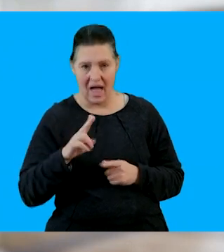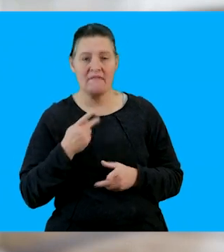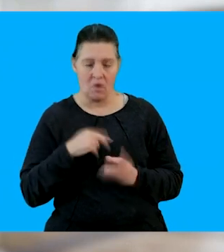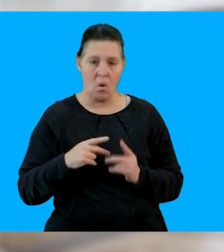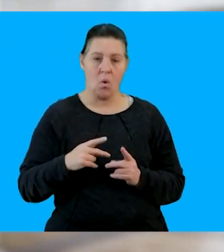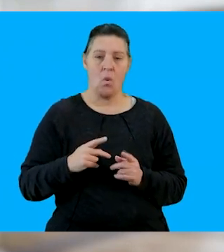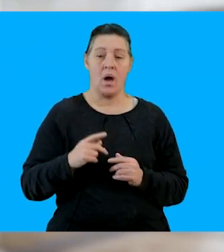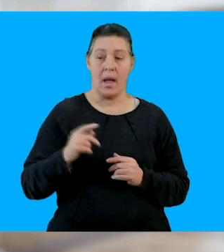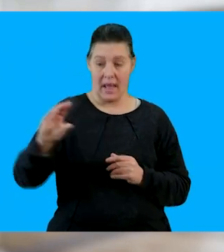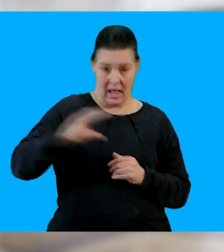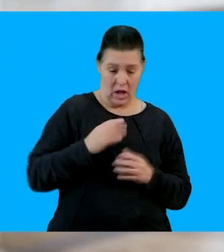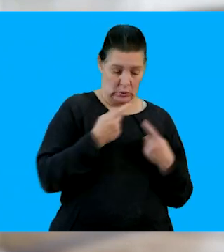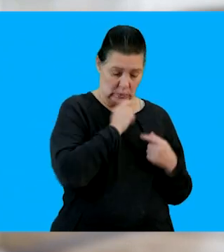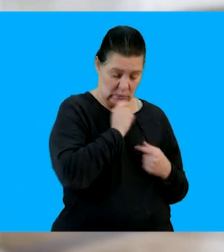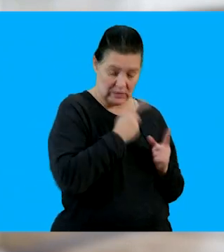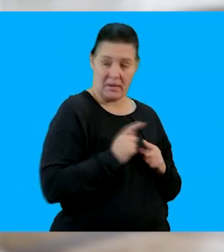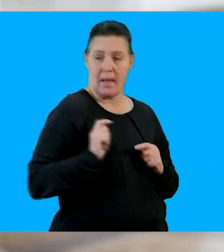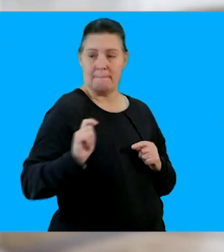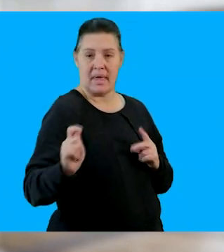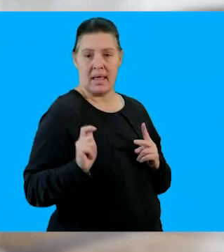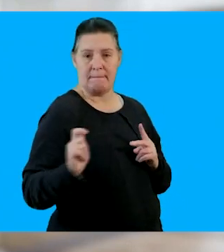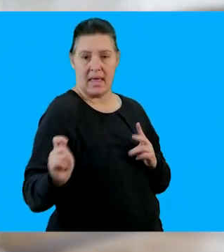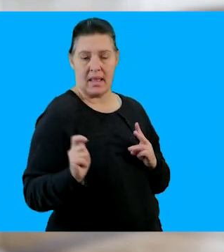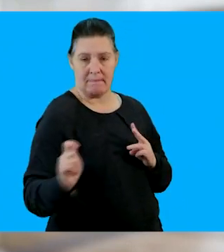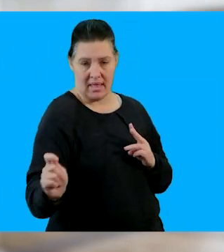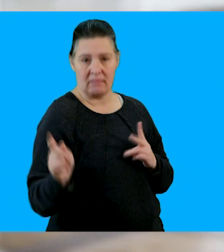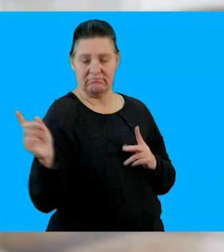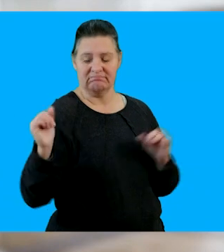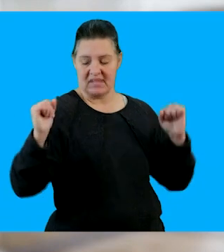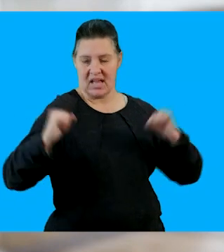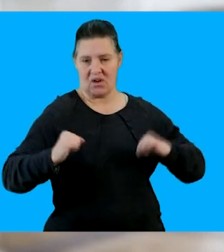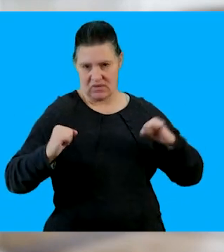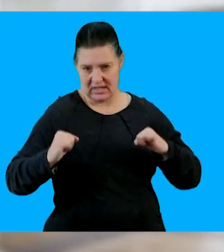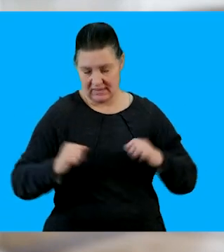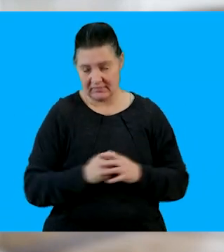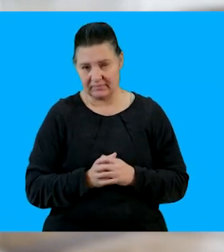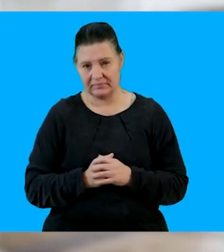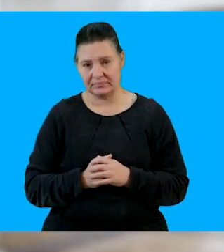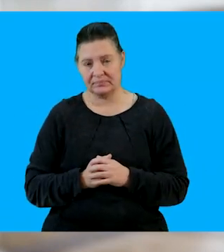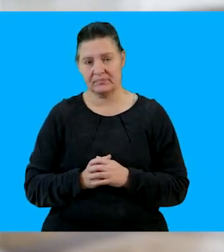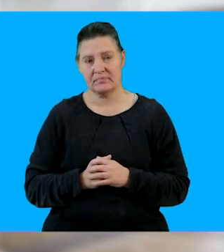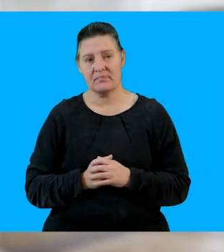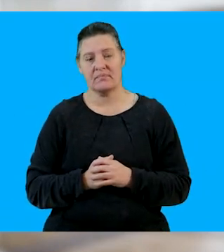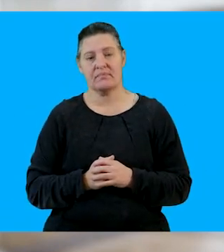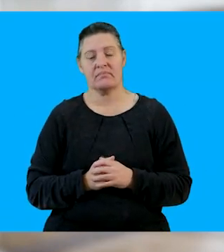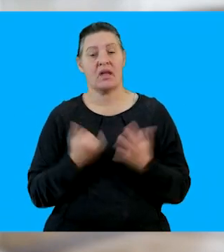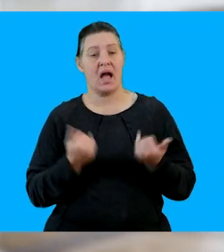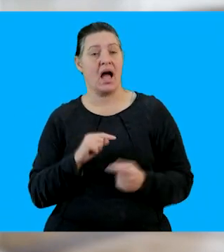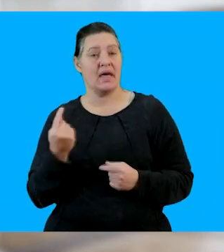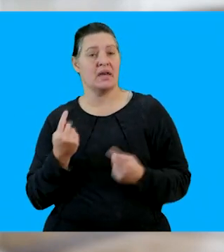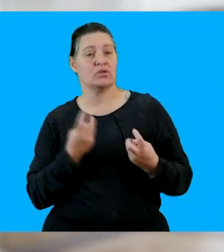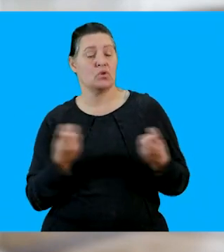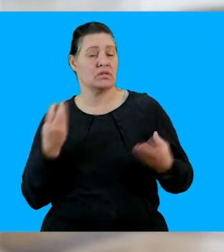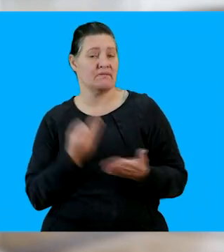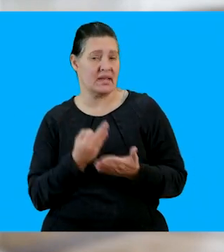exchange of a monthly amount that you are going to agree upon with the person who will be borrowing you their equipments. Now, another